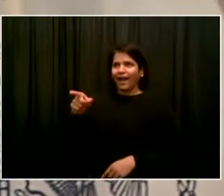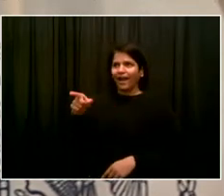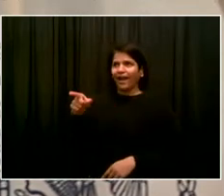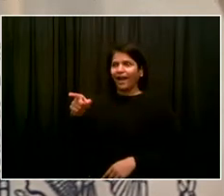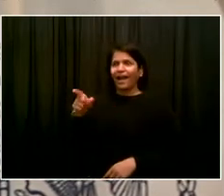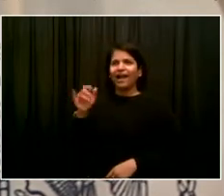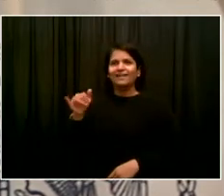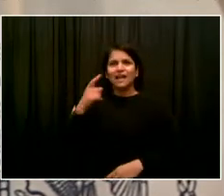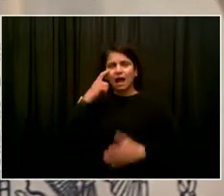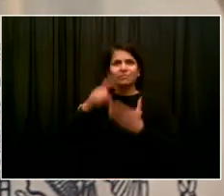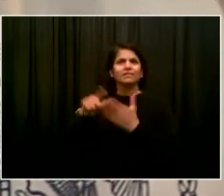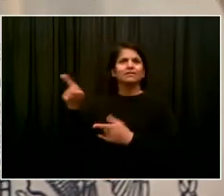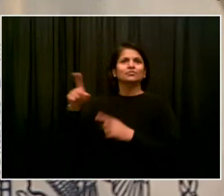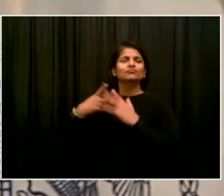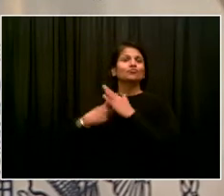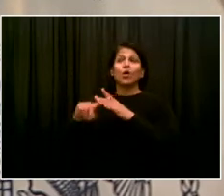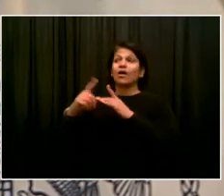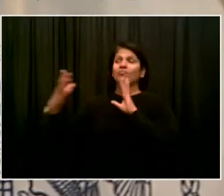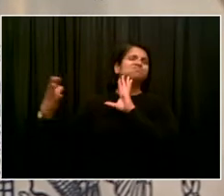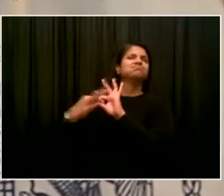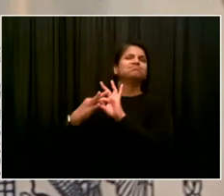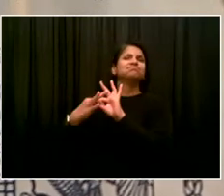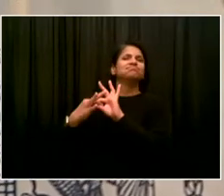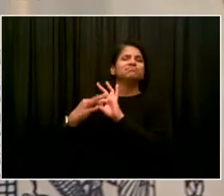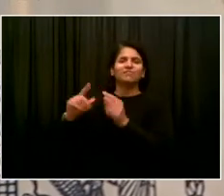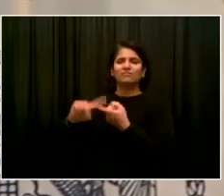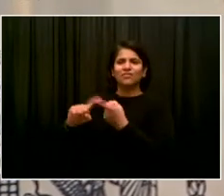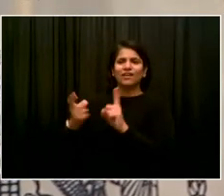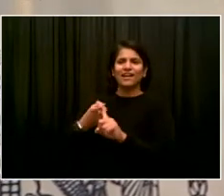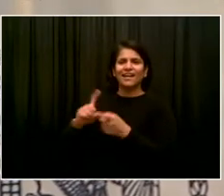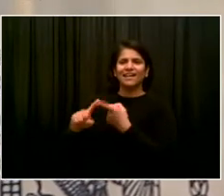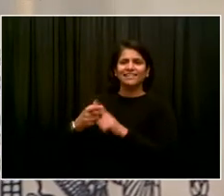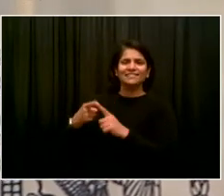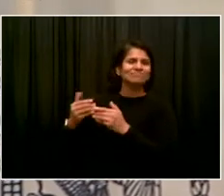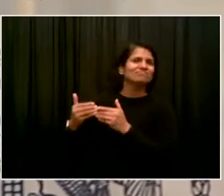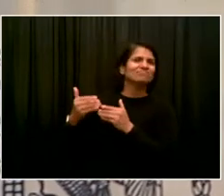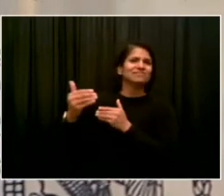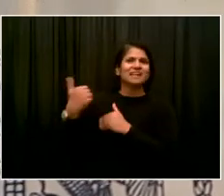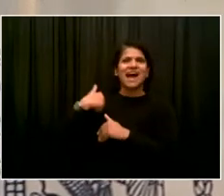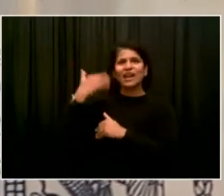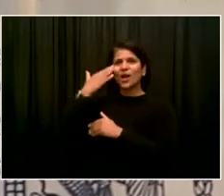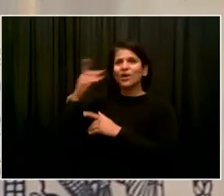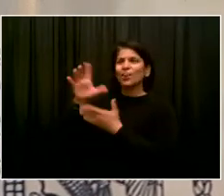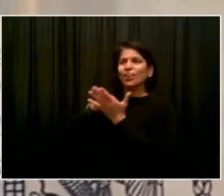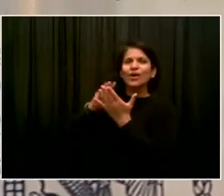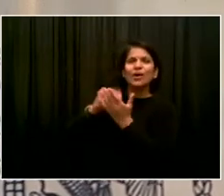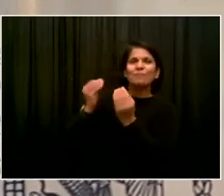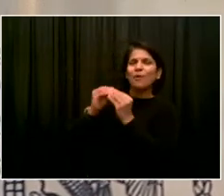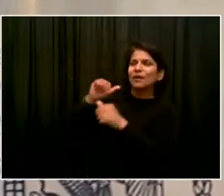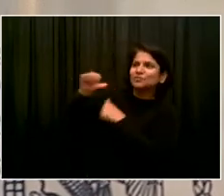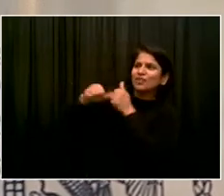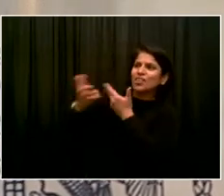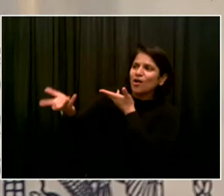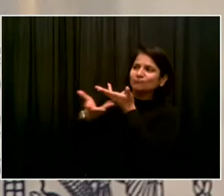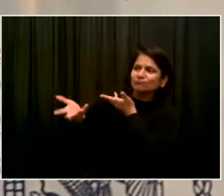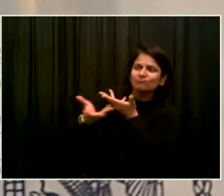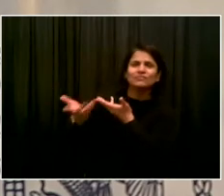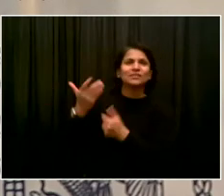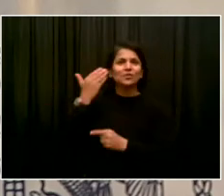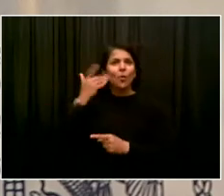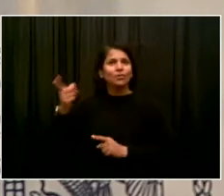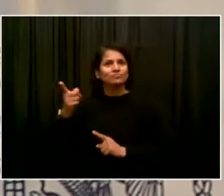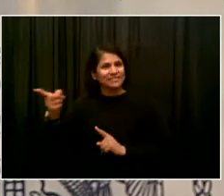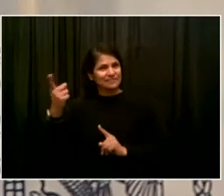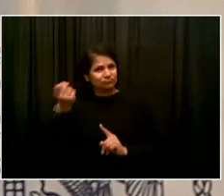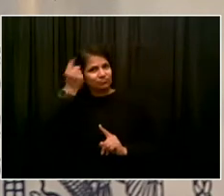friendship. And I got to know Steve as a human being. He's a famous guy, yes, but I got to know him as a human being and a member